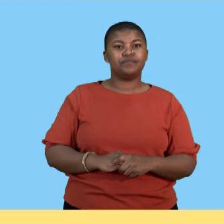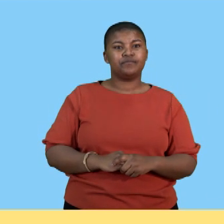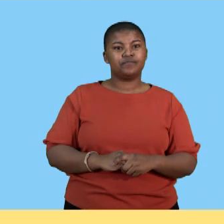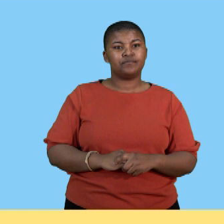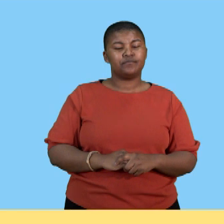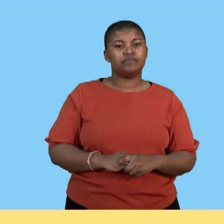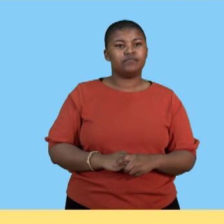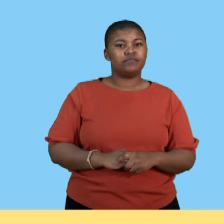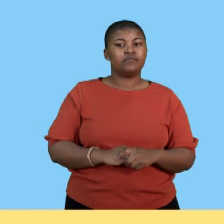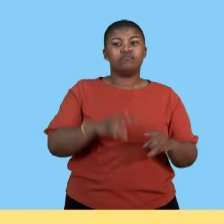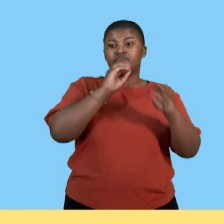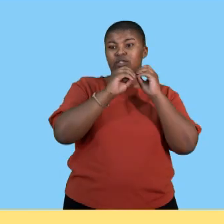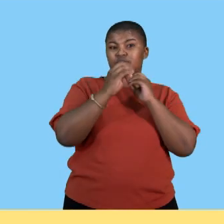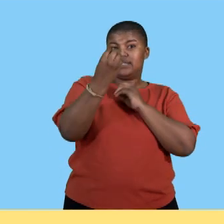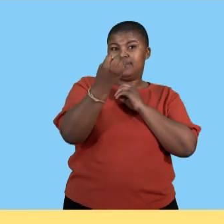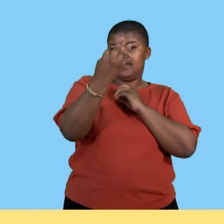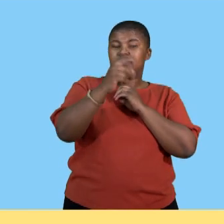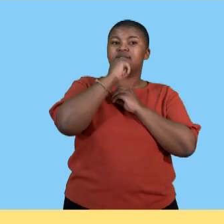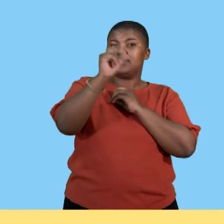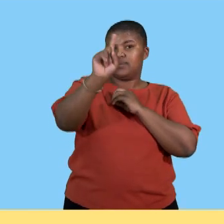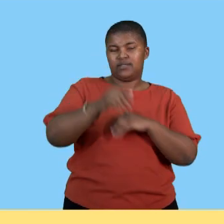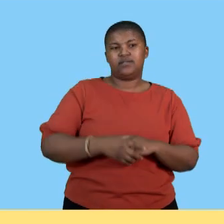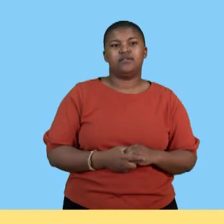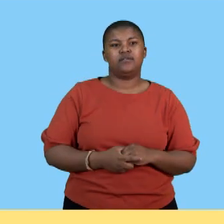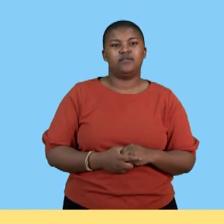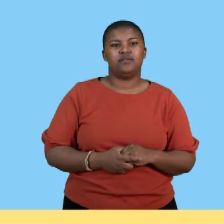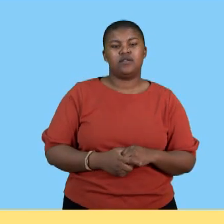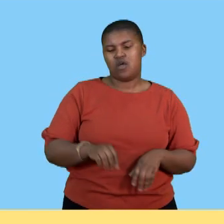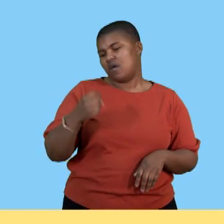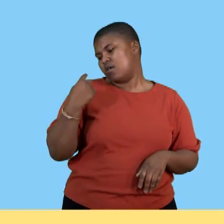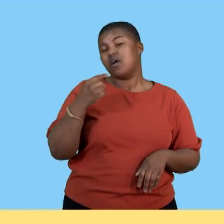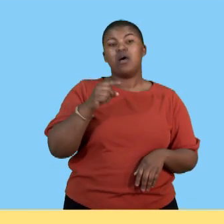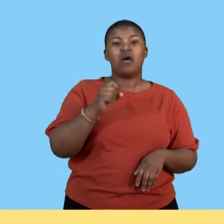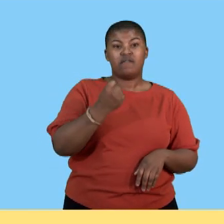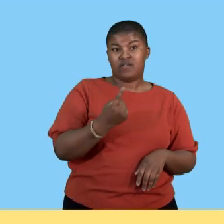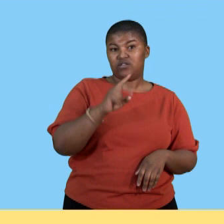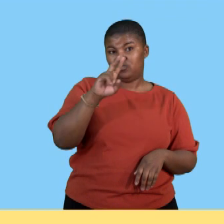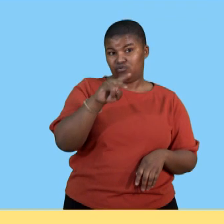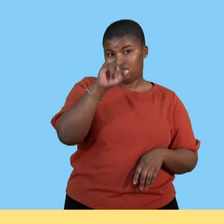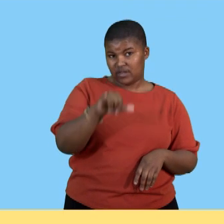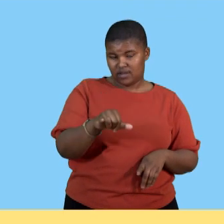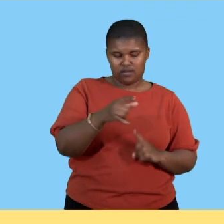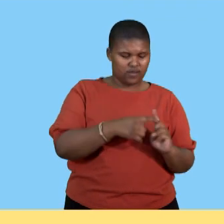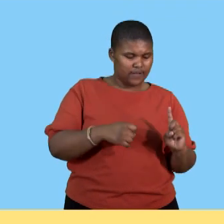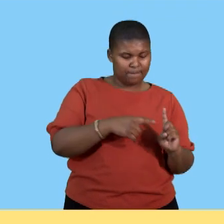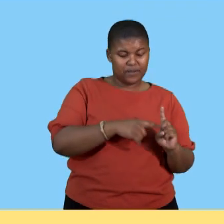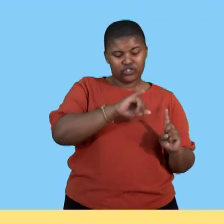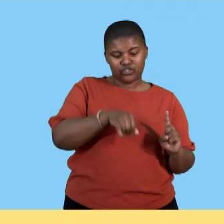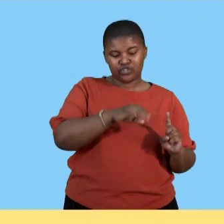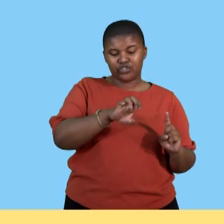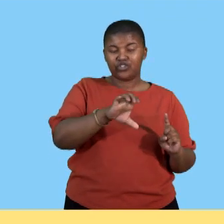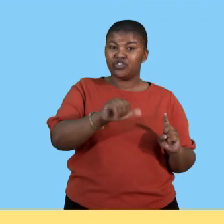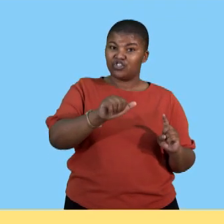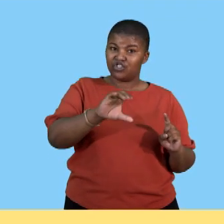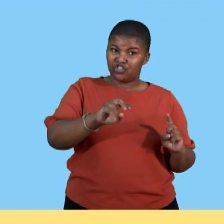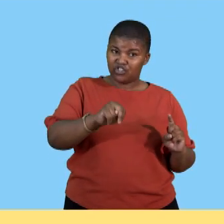When we look at adjustment number 3, it reads, on 1 July, Ms. Jean, the owner, increased the fixed